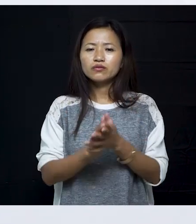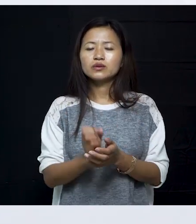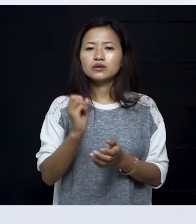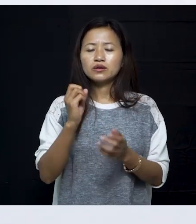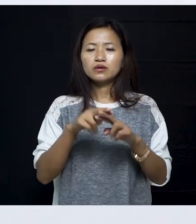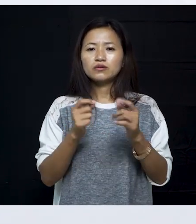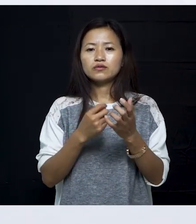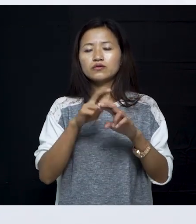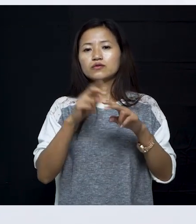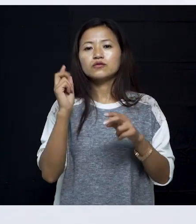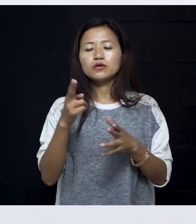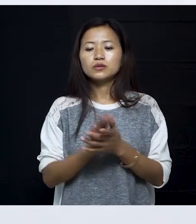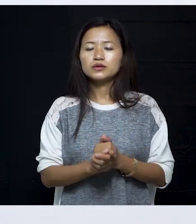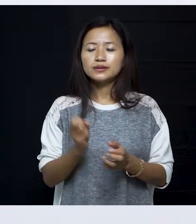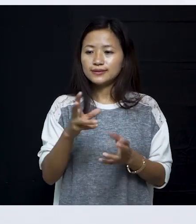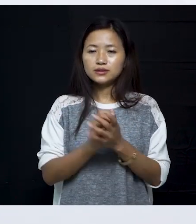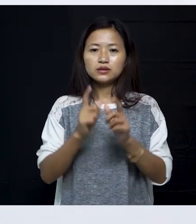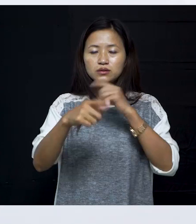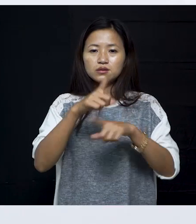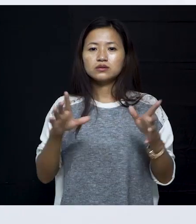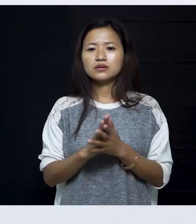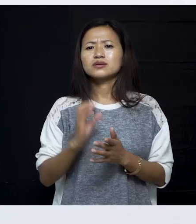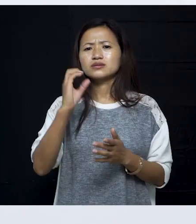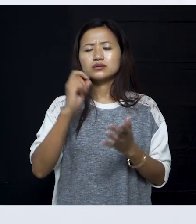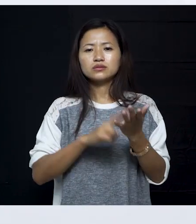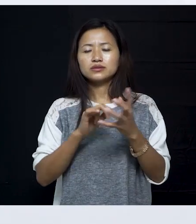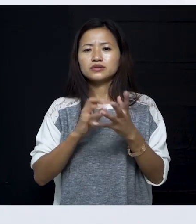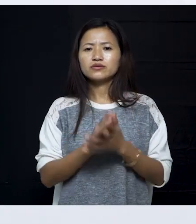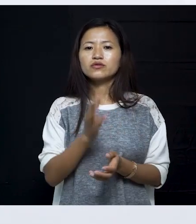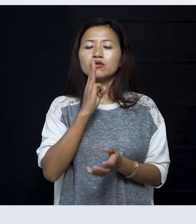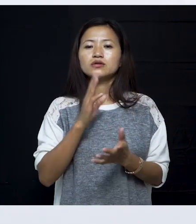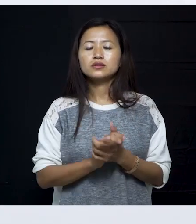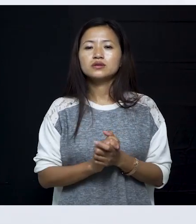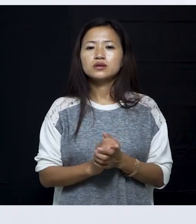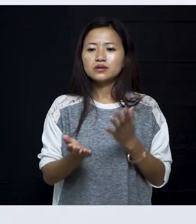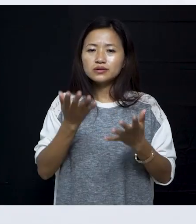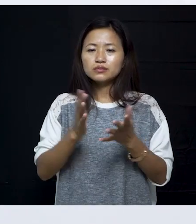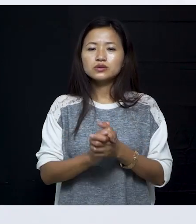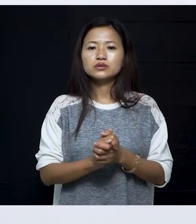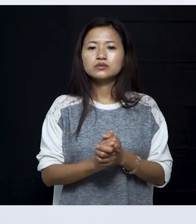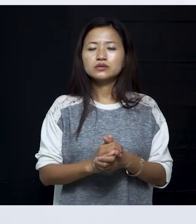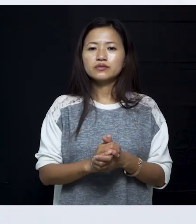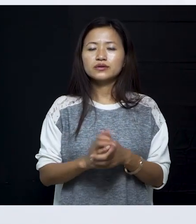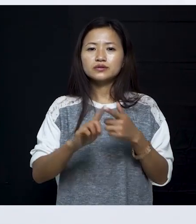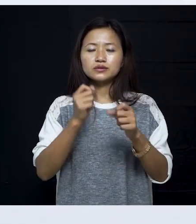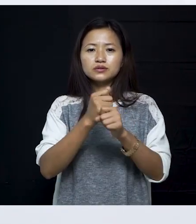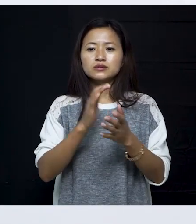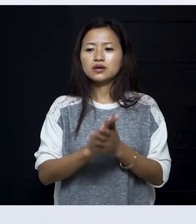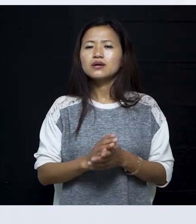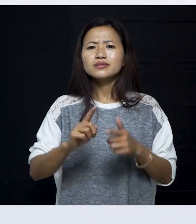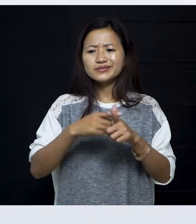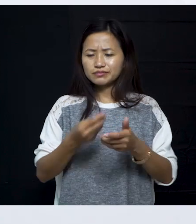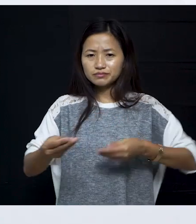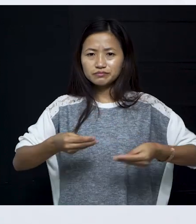is required. For instance, the example of conserve water, or compared to the example of jumble sale, it